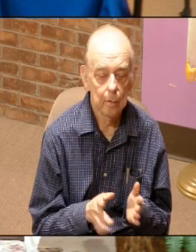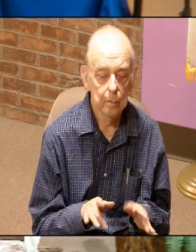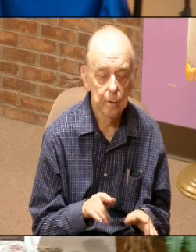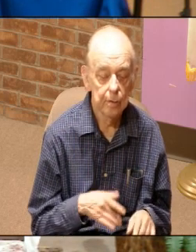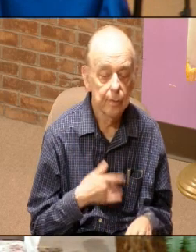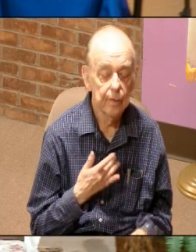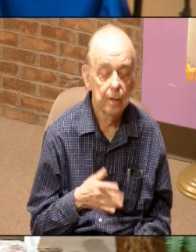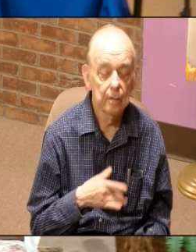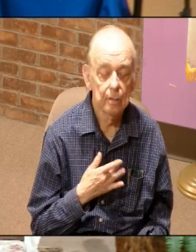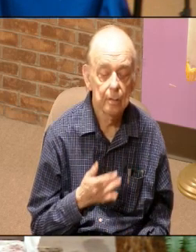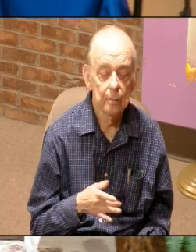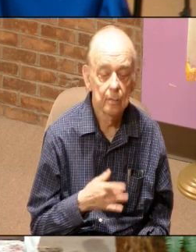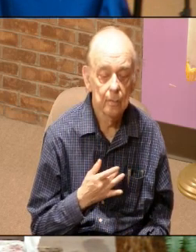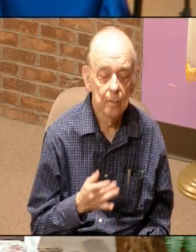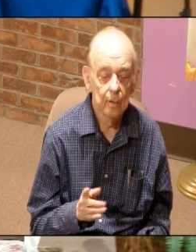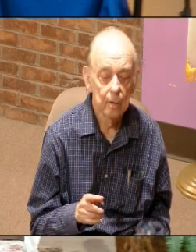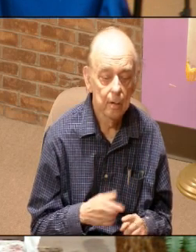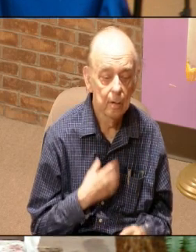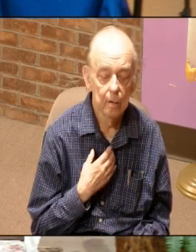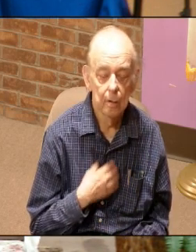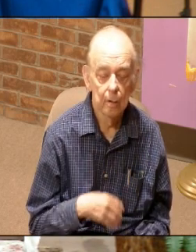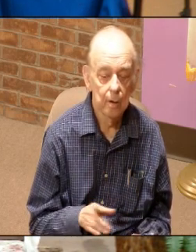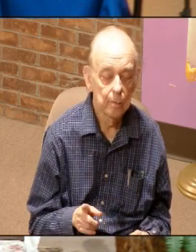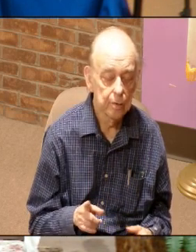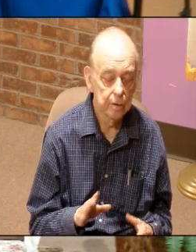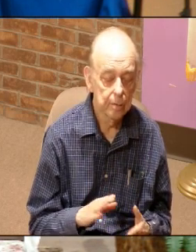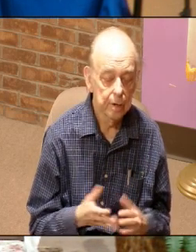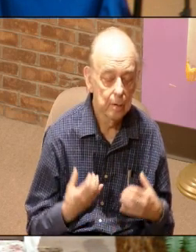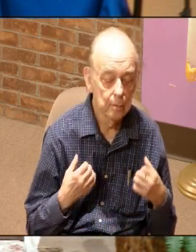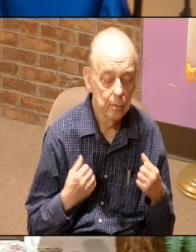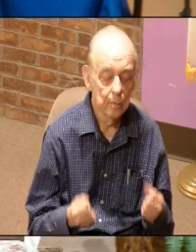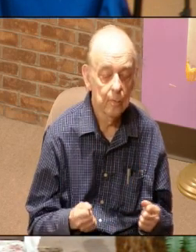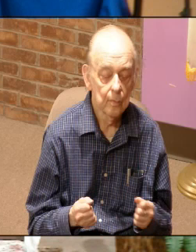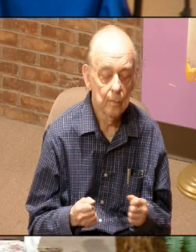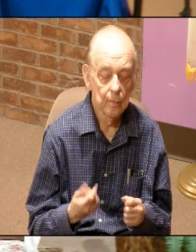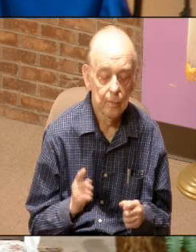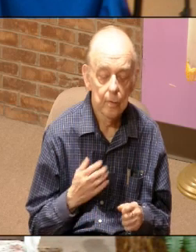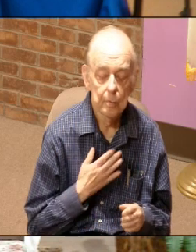feel like, I wish I could just be stronger for my kids.